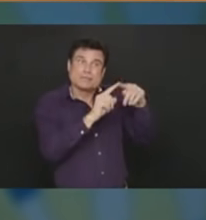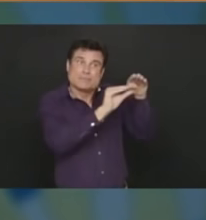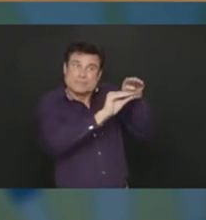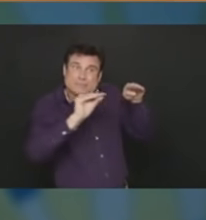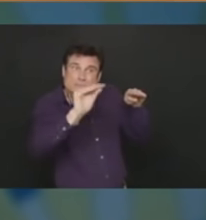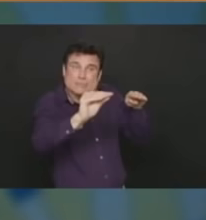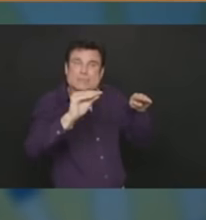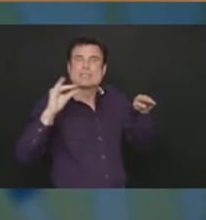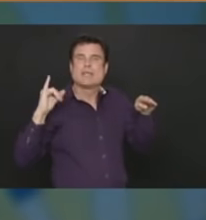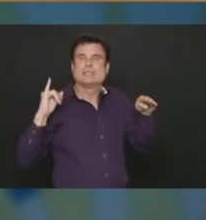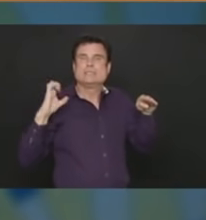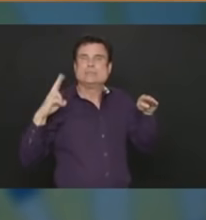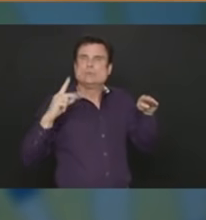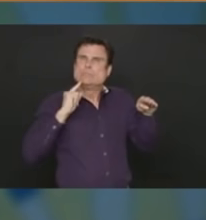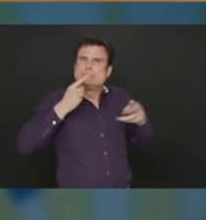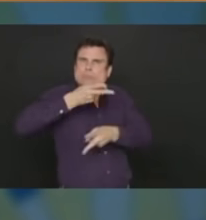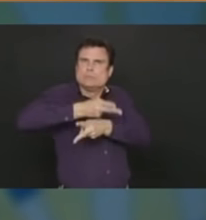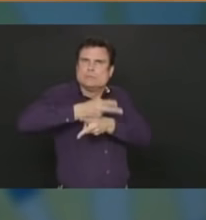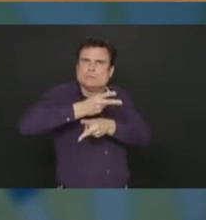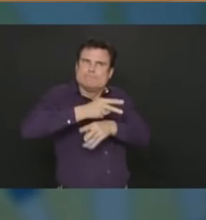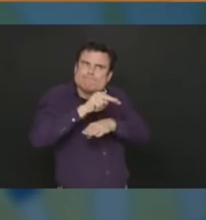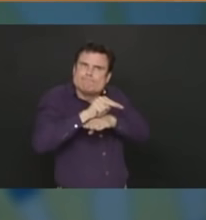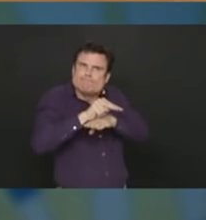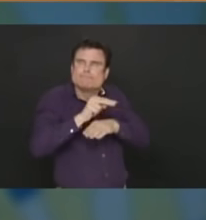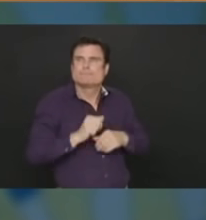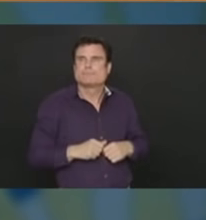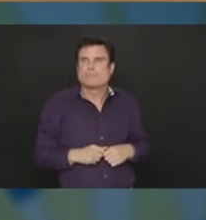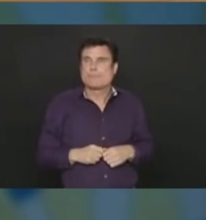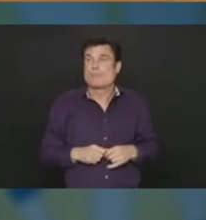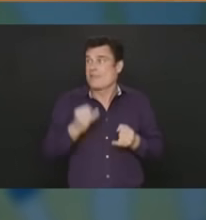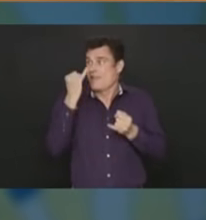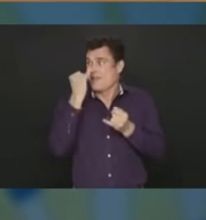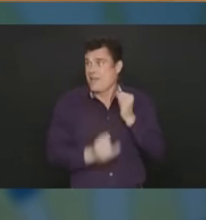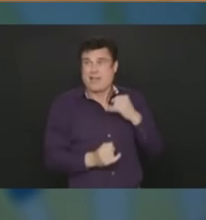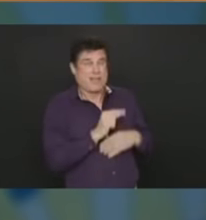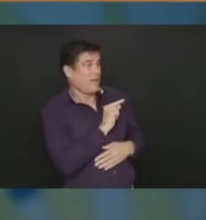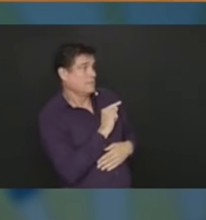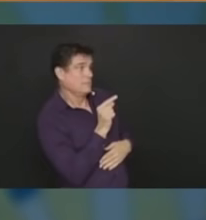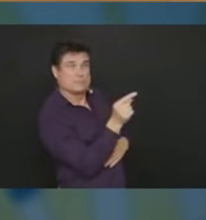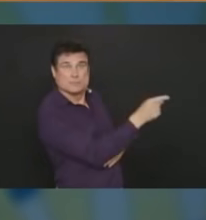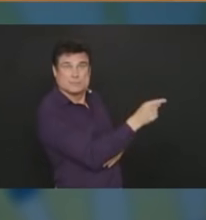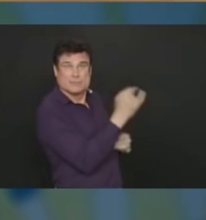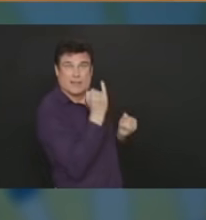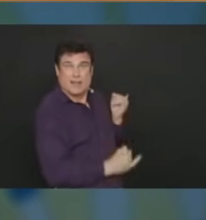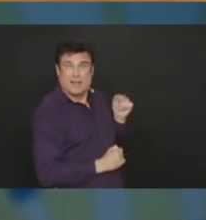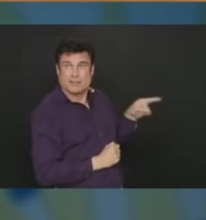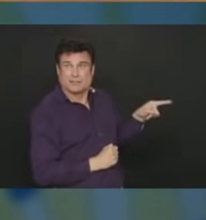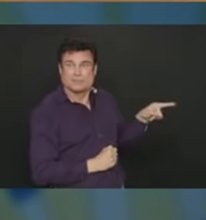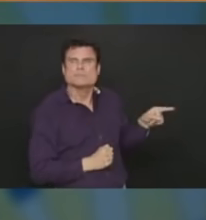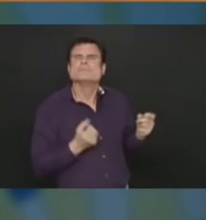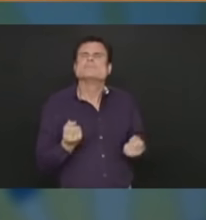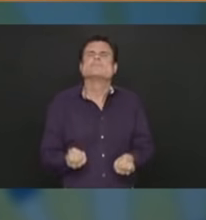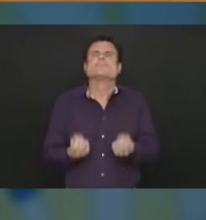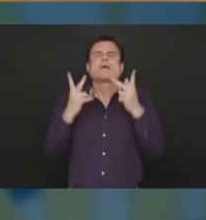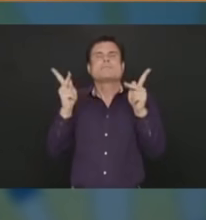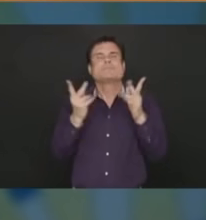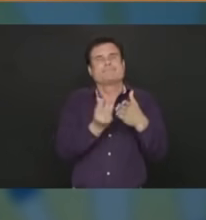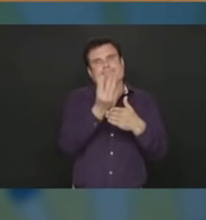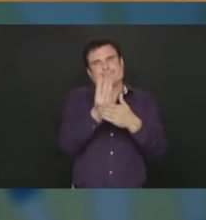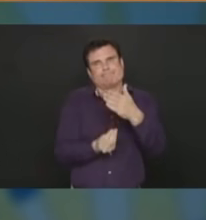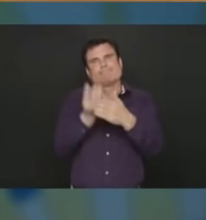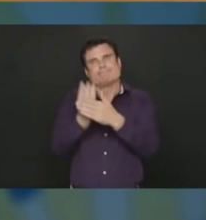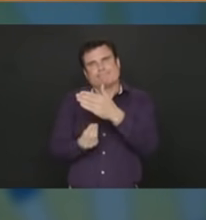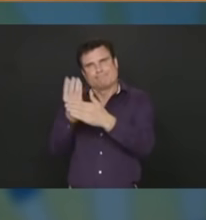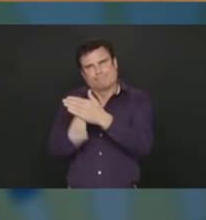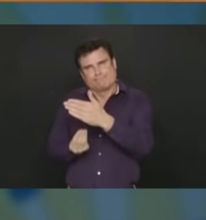number of people who have died. And again, we can see there's very much a shift to the older age group. The majority of people who've died have